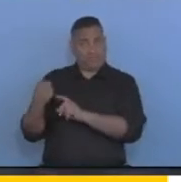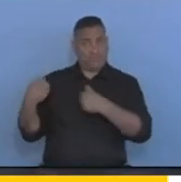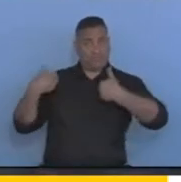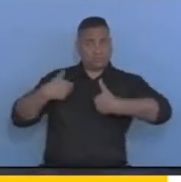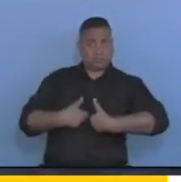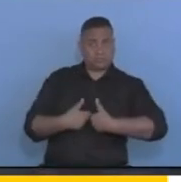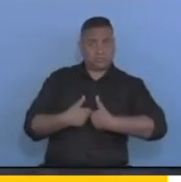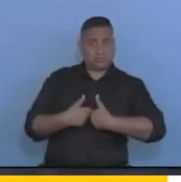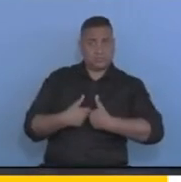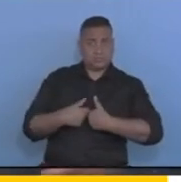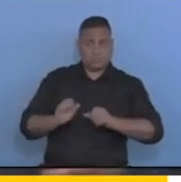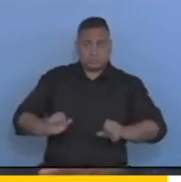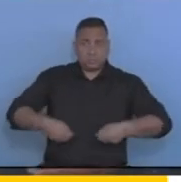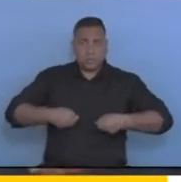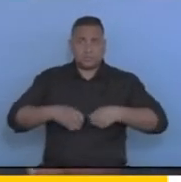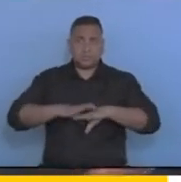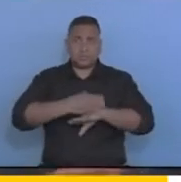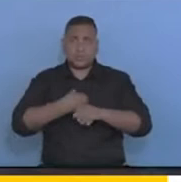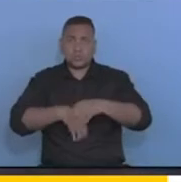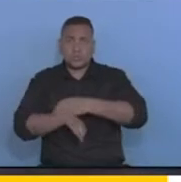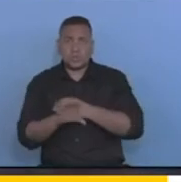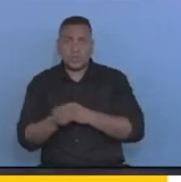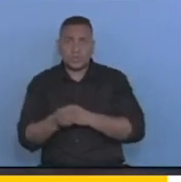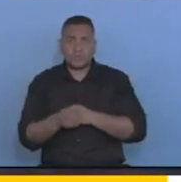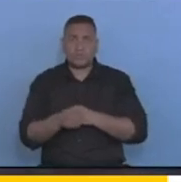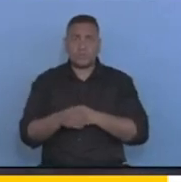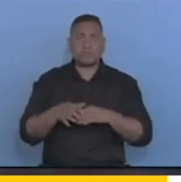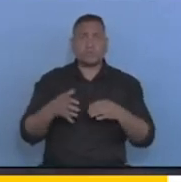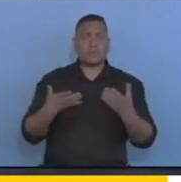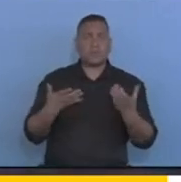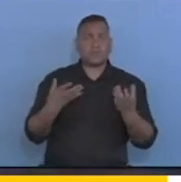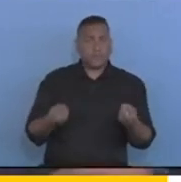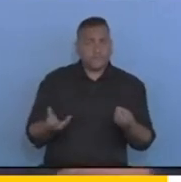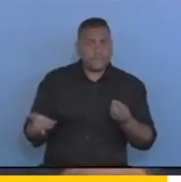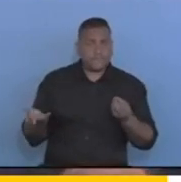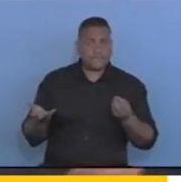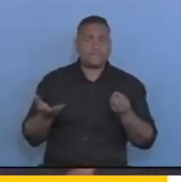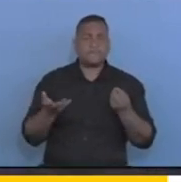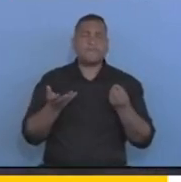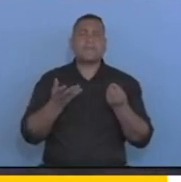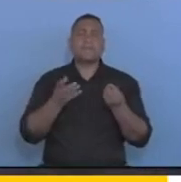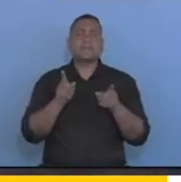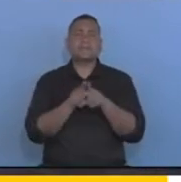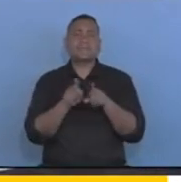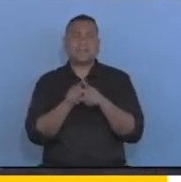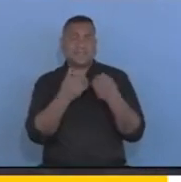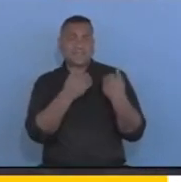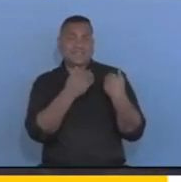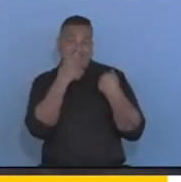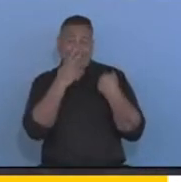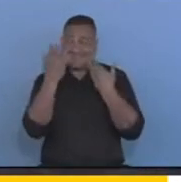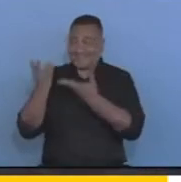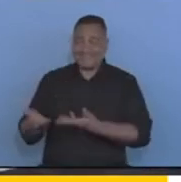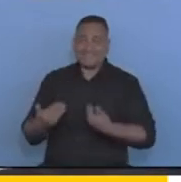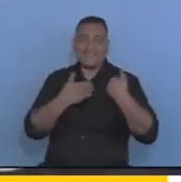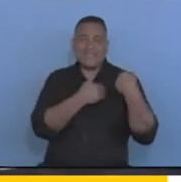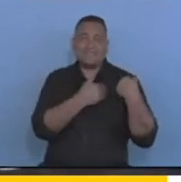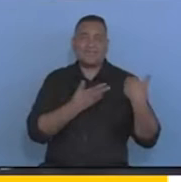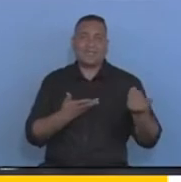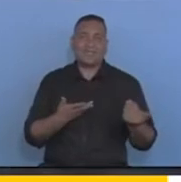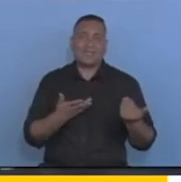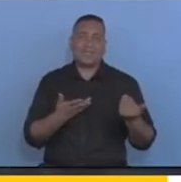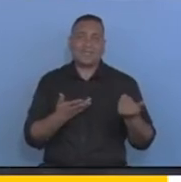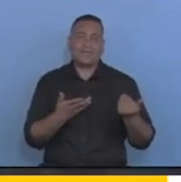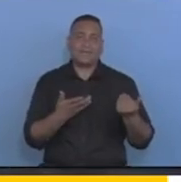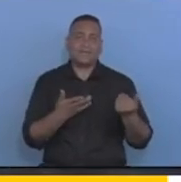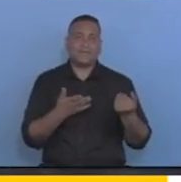safety shoes and it's very, very, very, very safety. And the thing is, which is